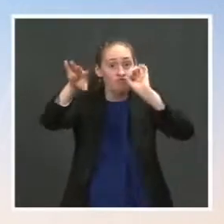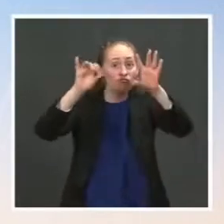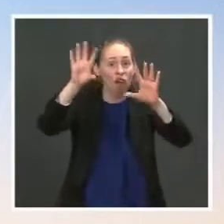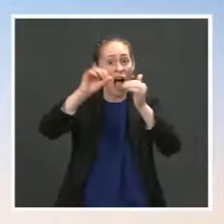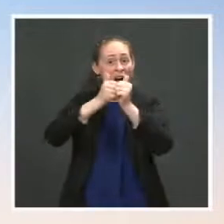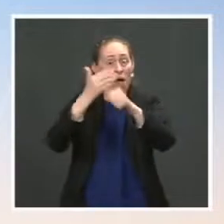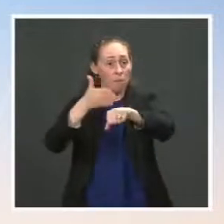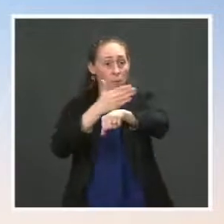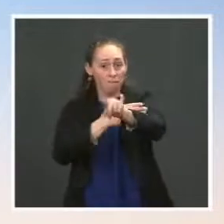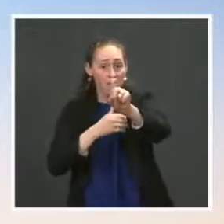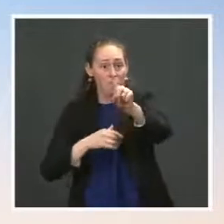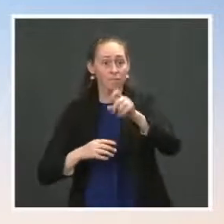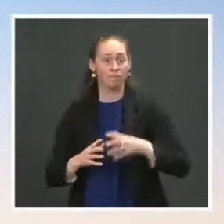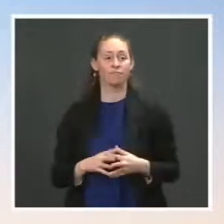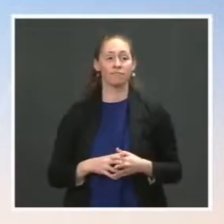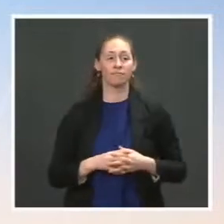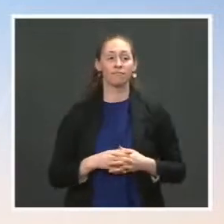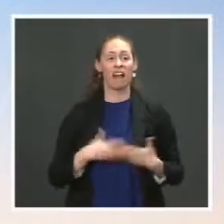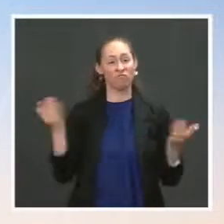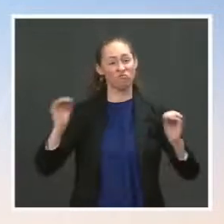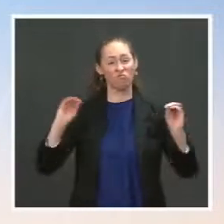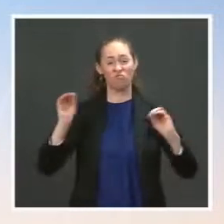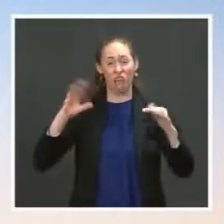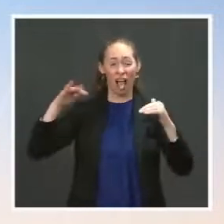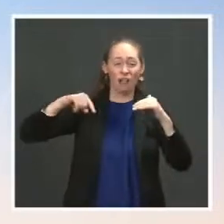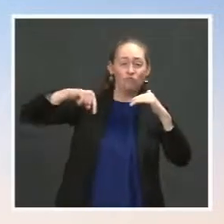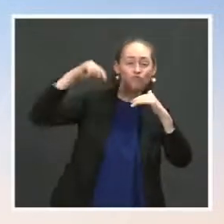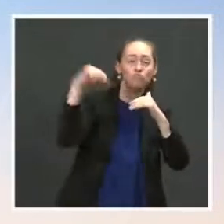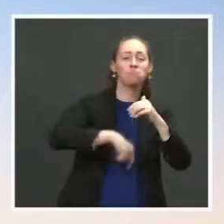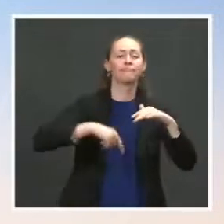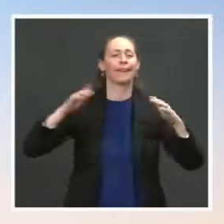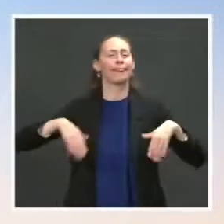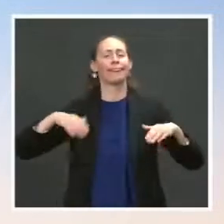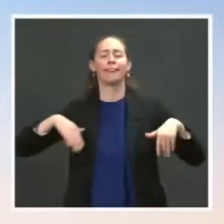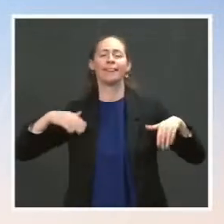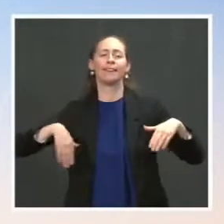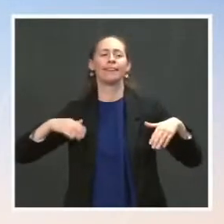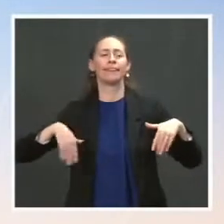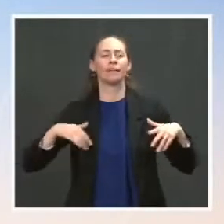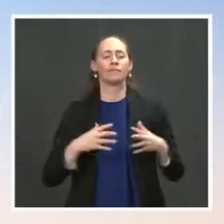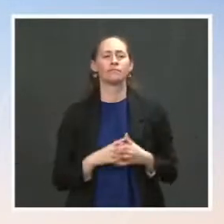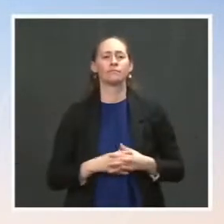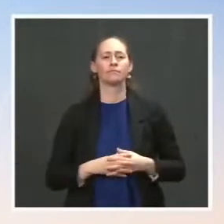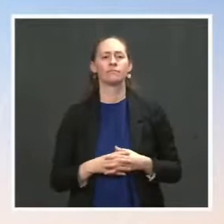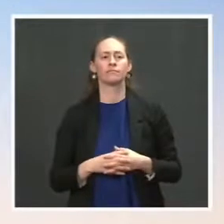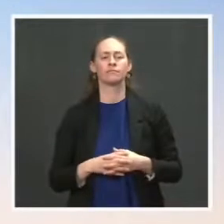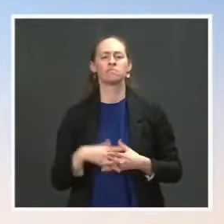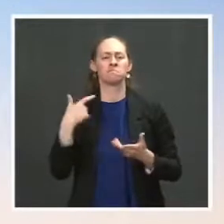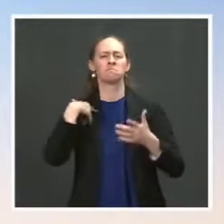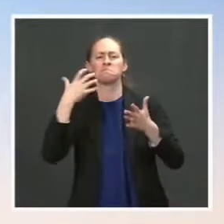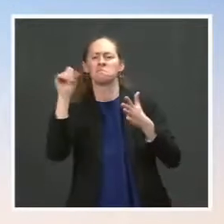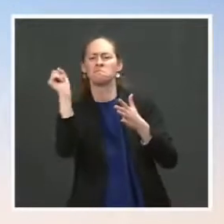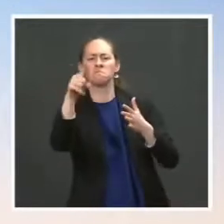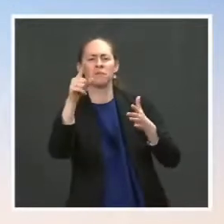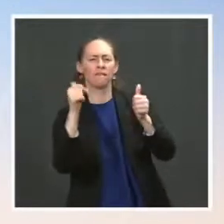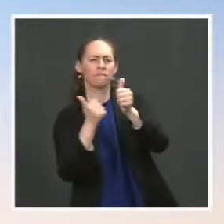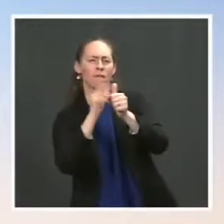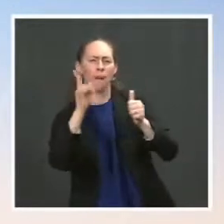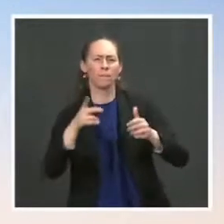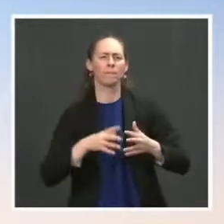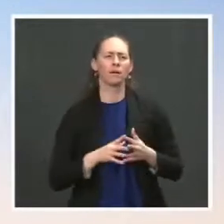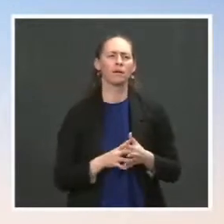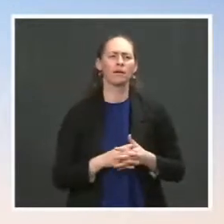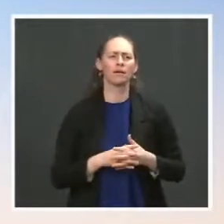Not in any detail, no. Just to follow up on what Caitlin said, because she actually asked my question. Sorry. So